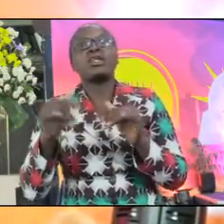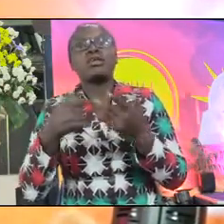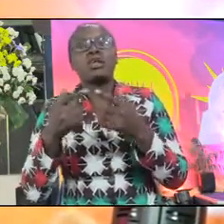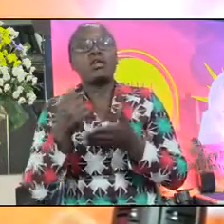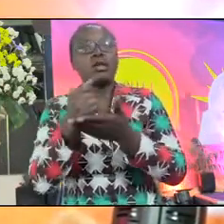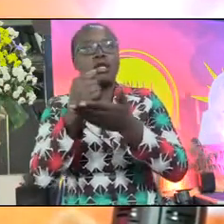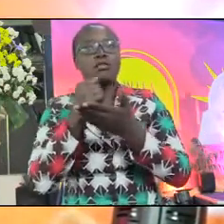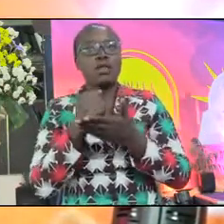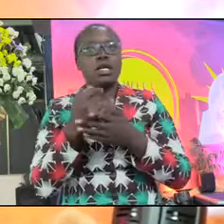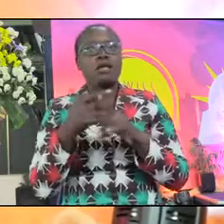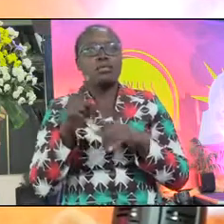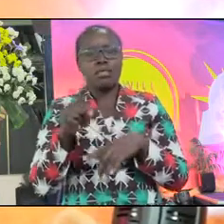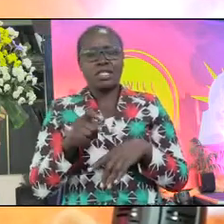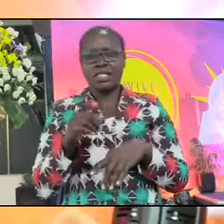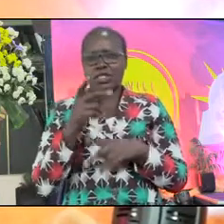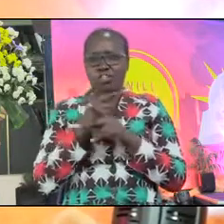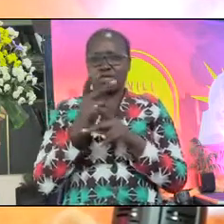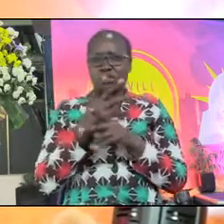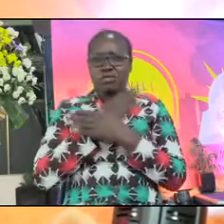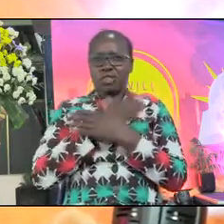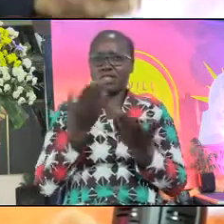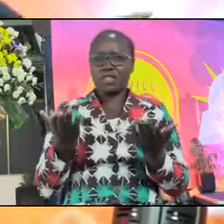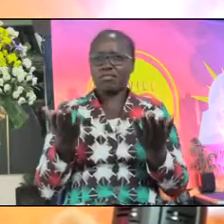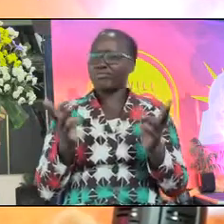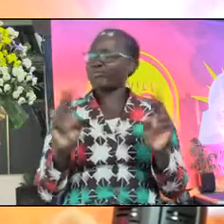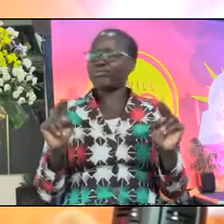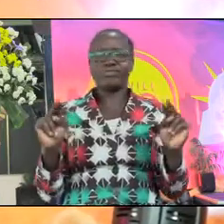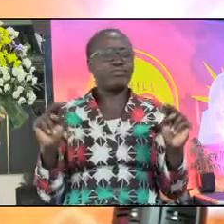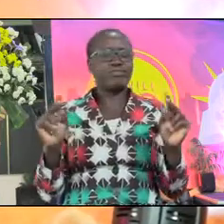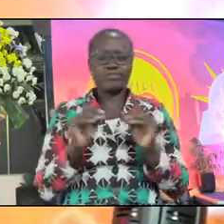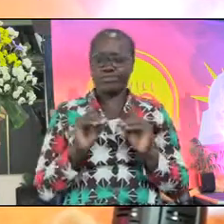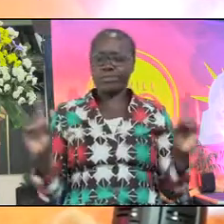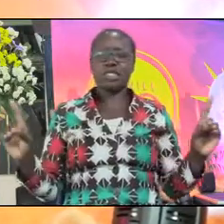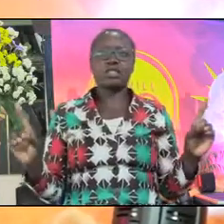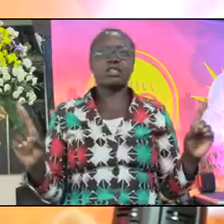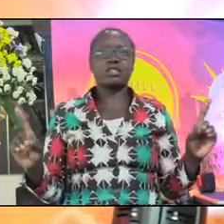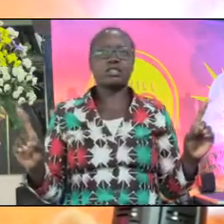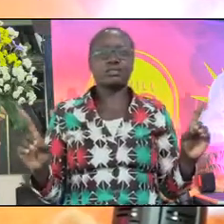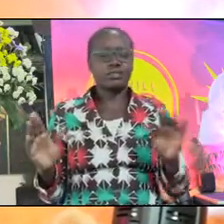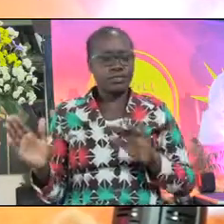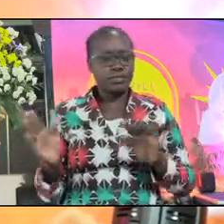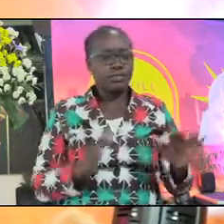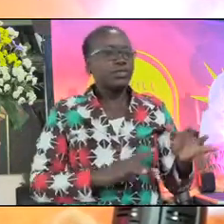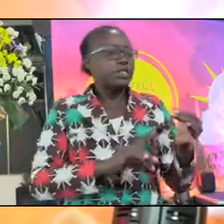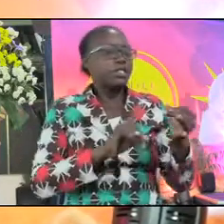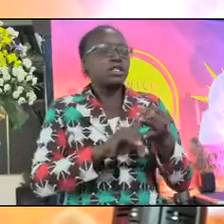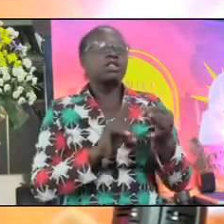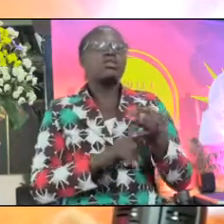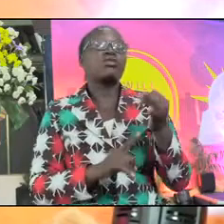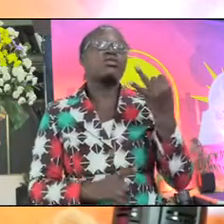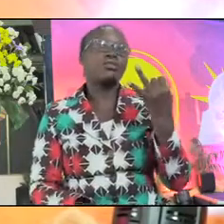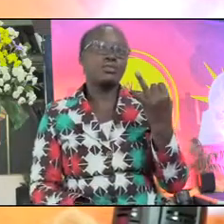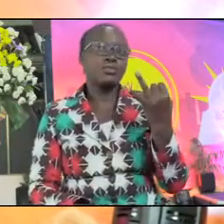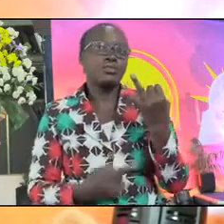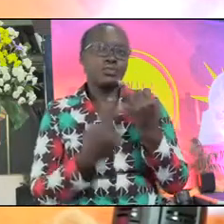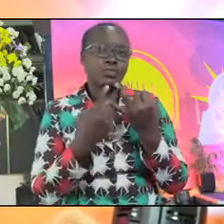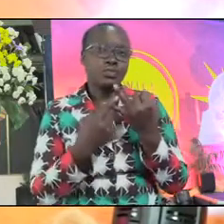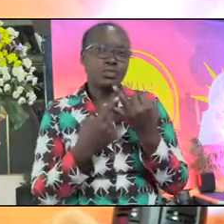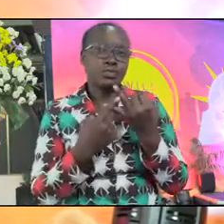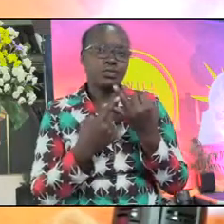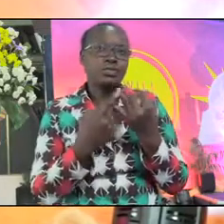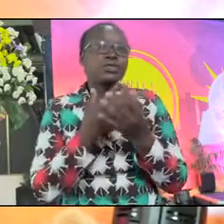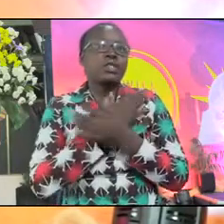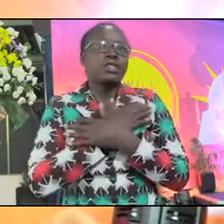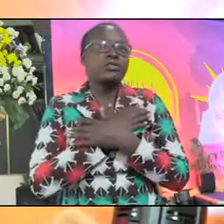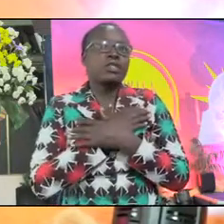aid. But I don't need to keep company with them. There's another type of friends that I have,